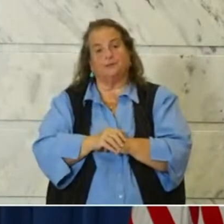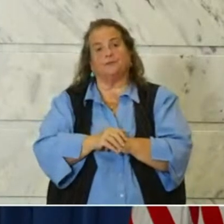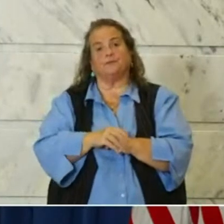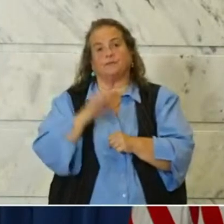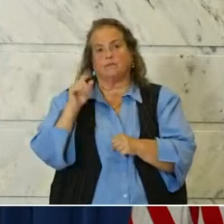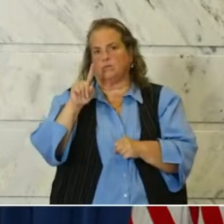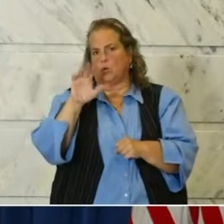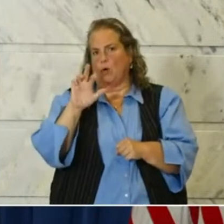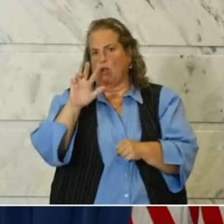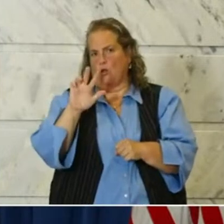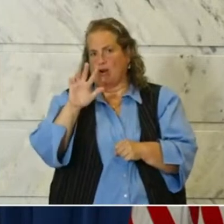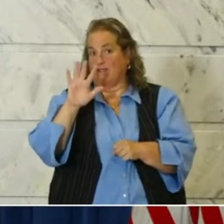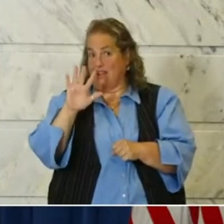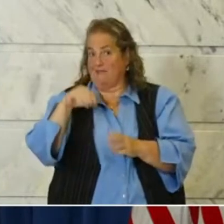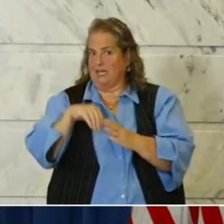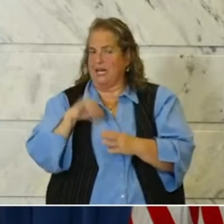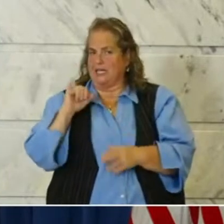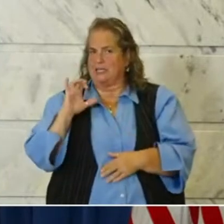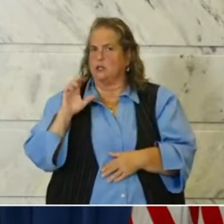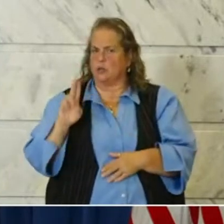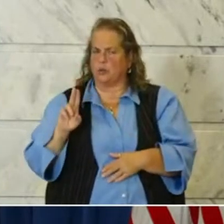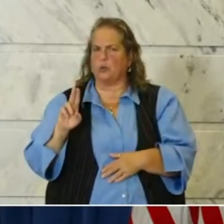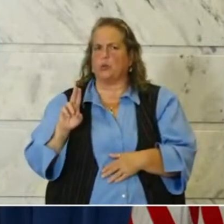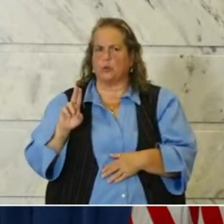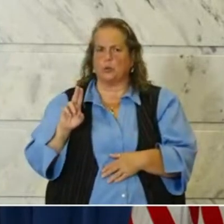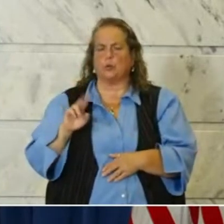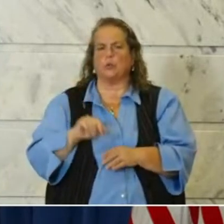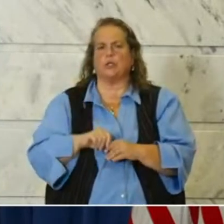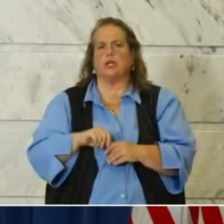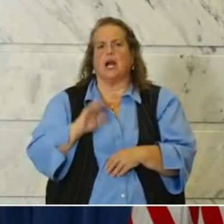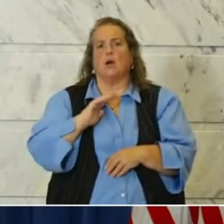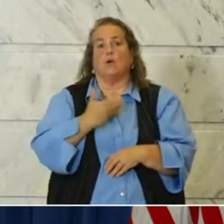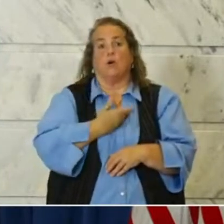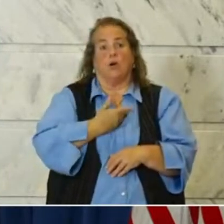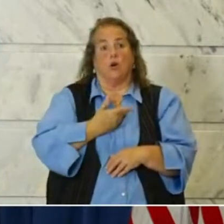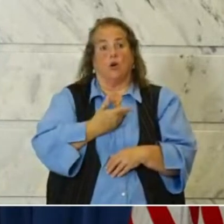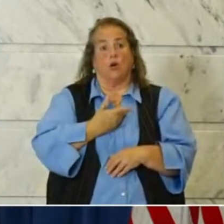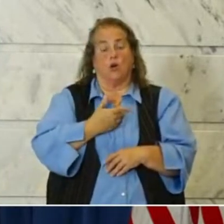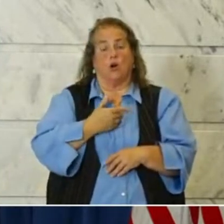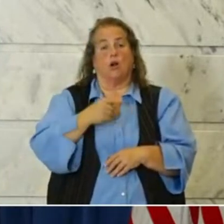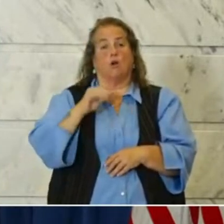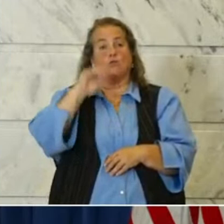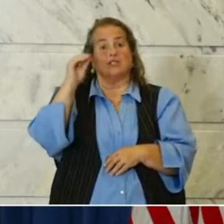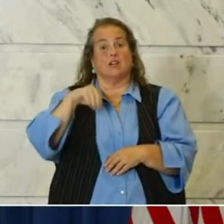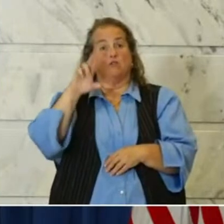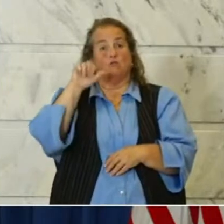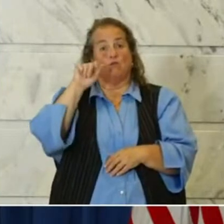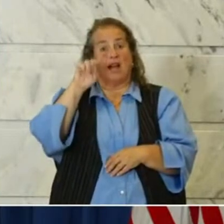and 135 in the ICU. Our positivity rate today